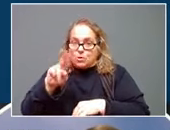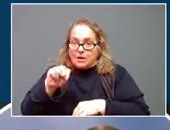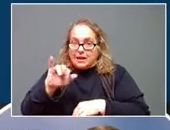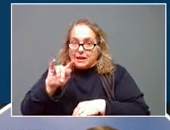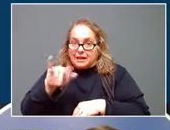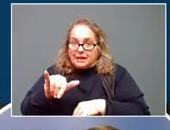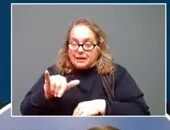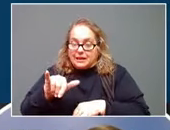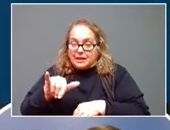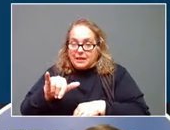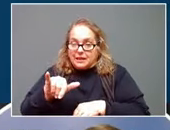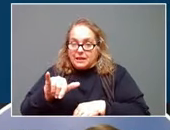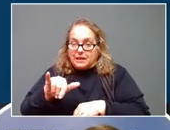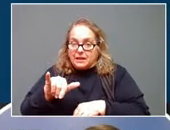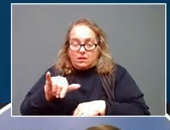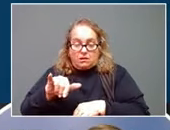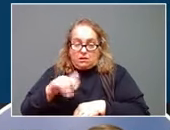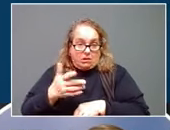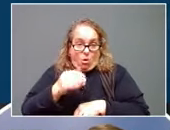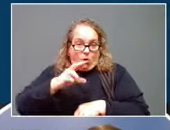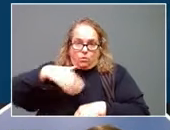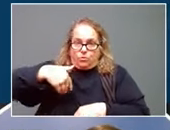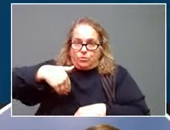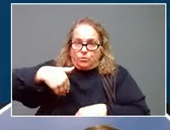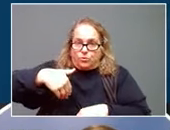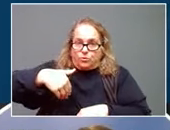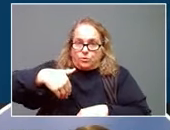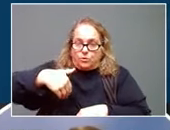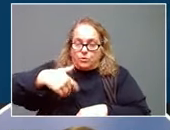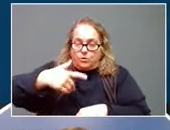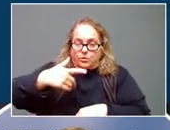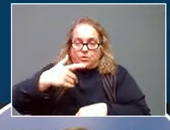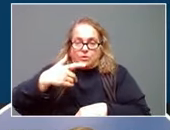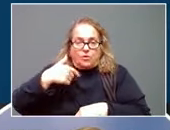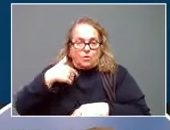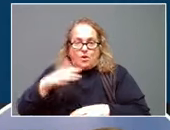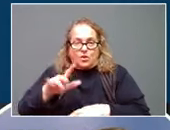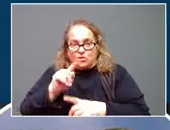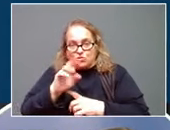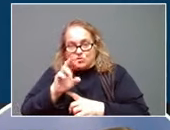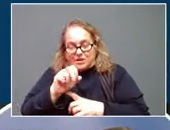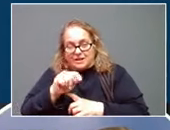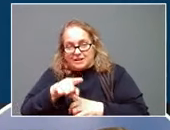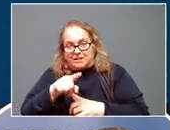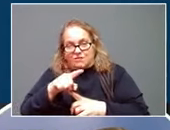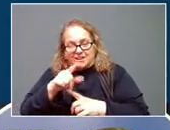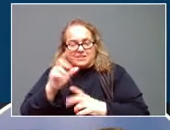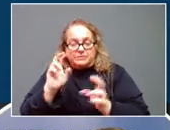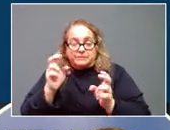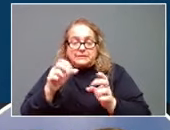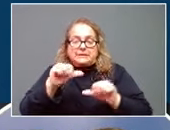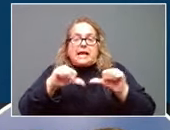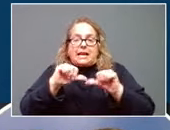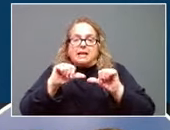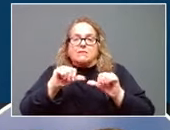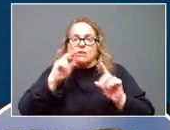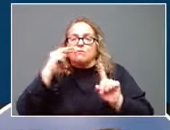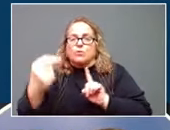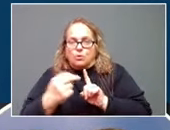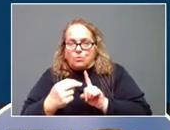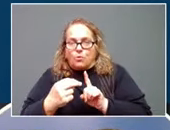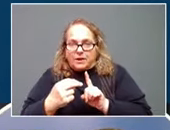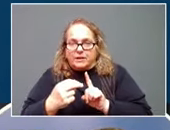to get to a place where, not that we're treating it like endemic, but it is from a scientific standpoint. So,